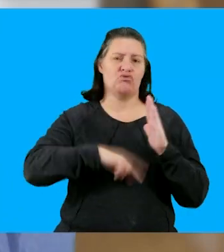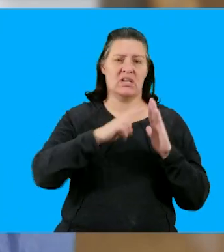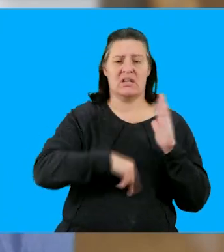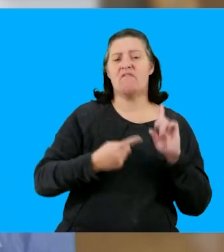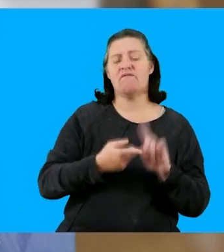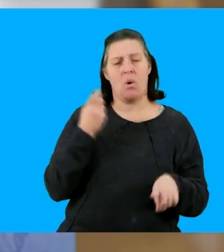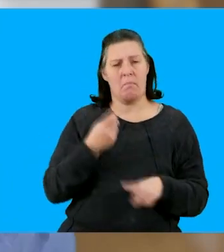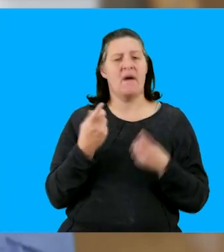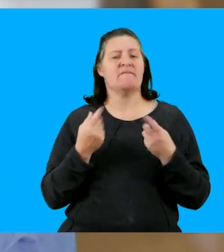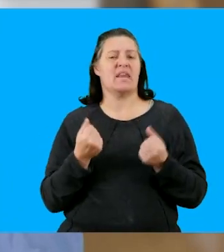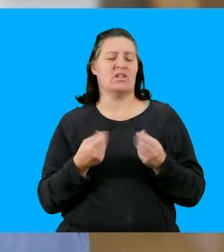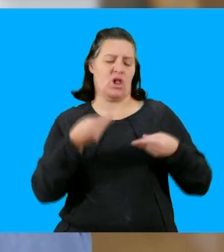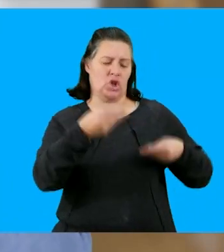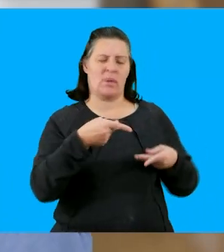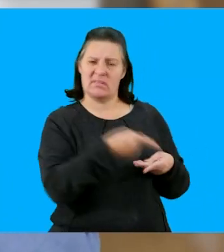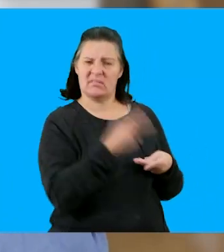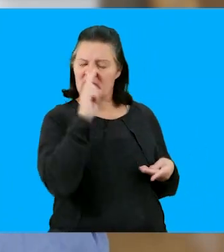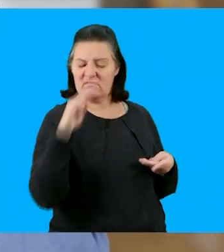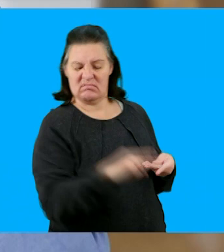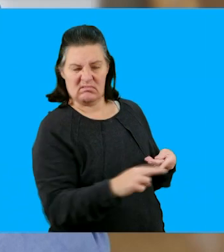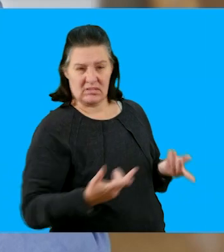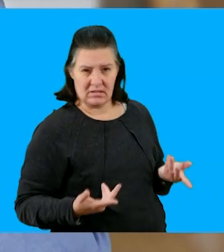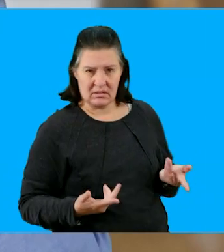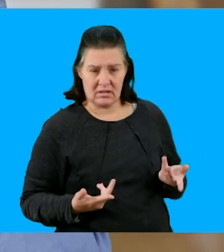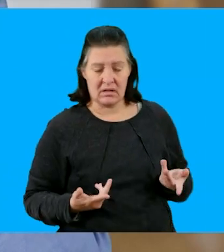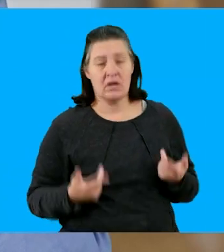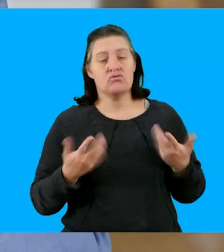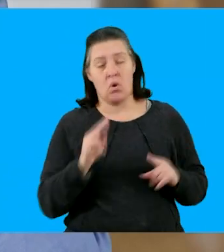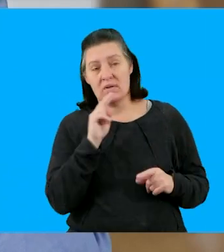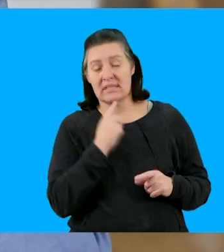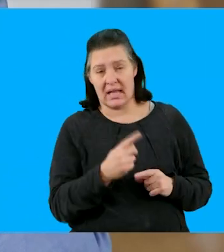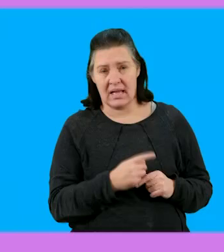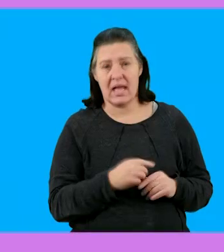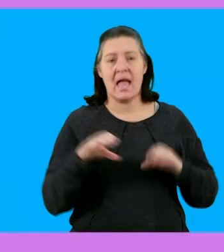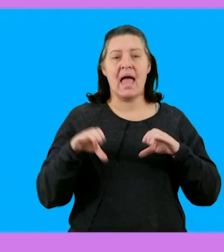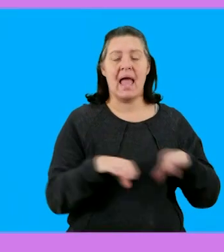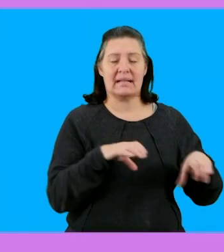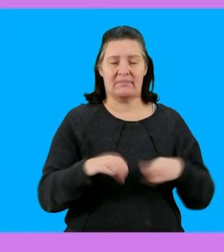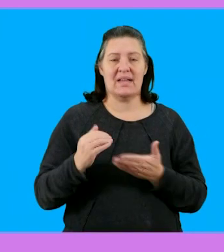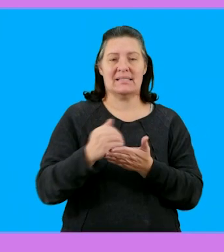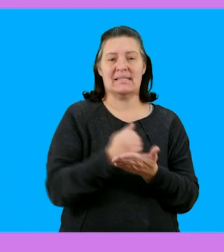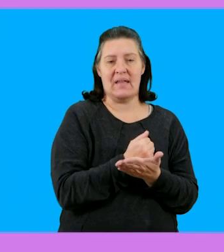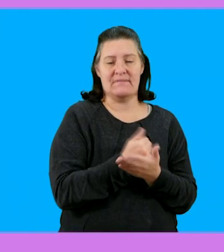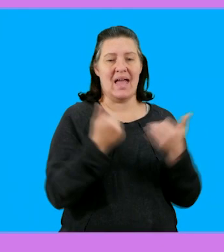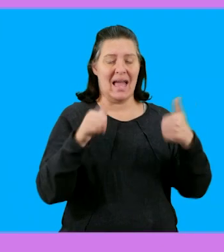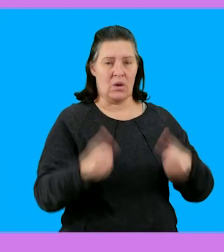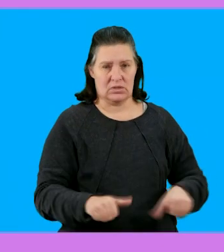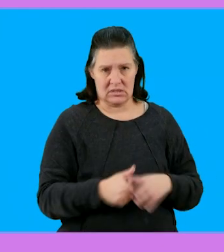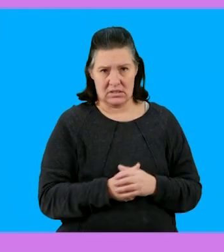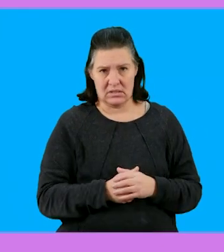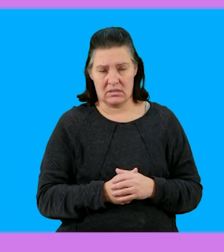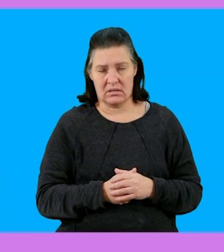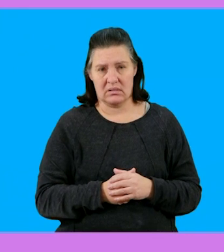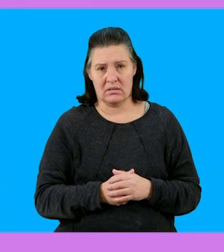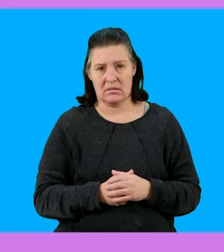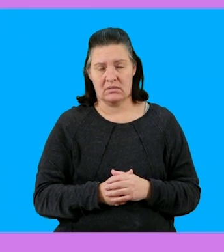directly from the financial document in this case. So if you look, it says here it's an active save account. So therefore I will